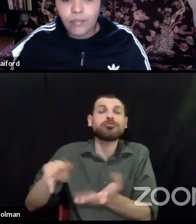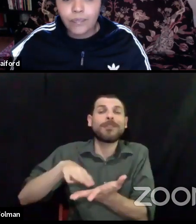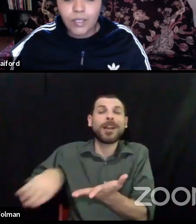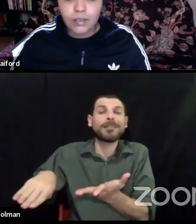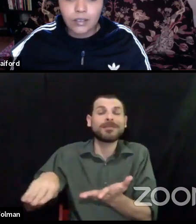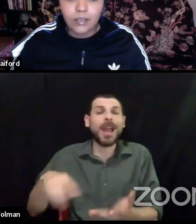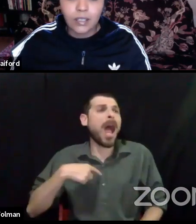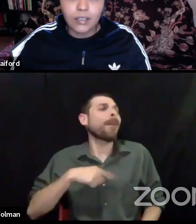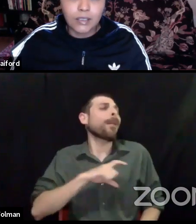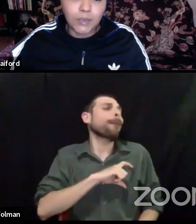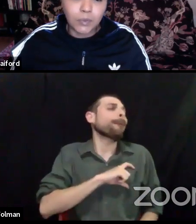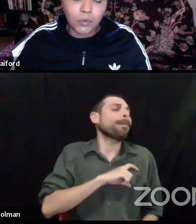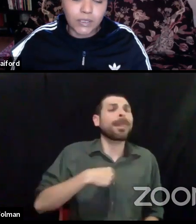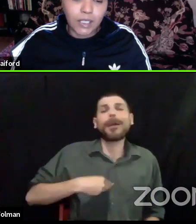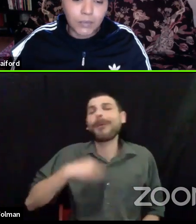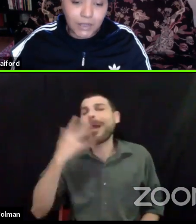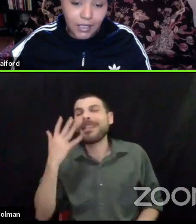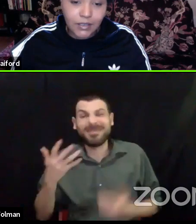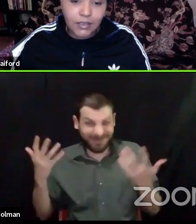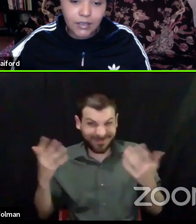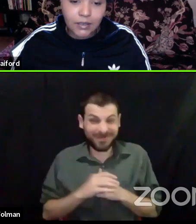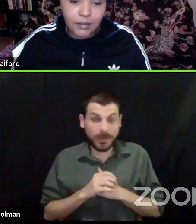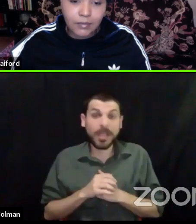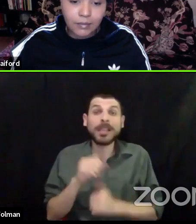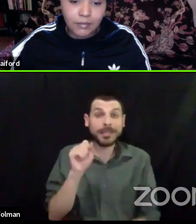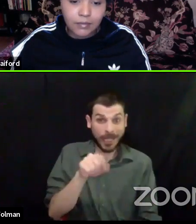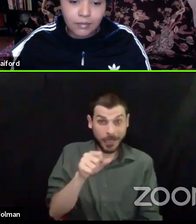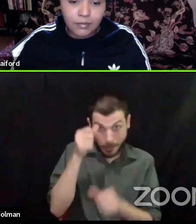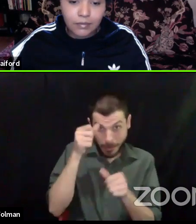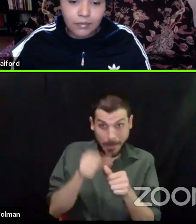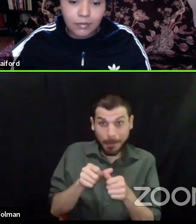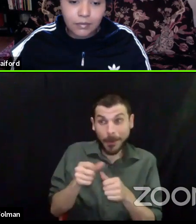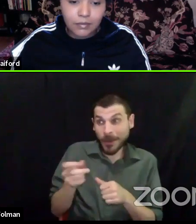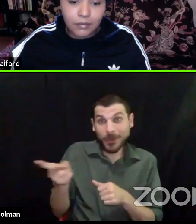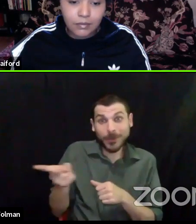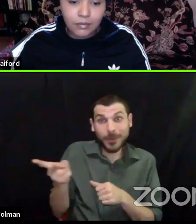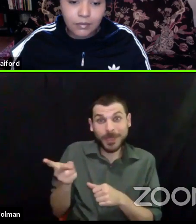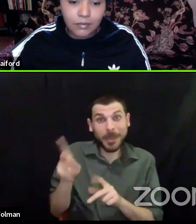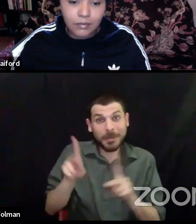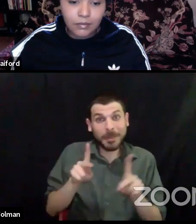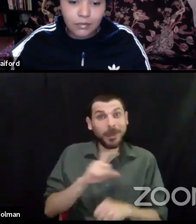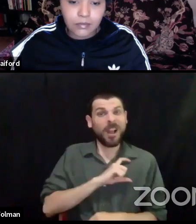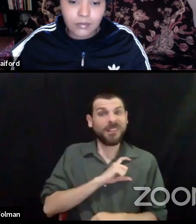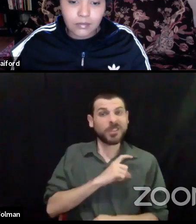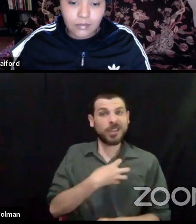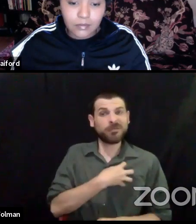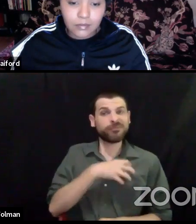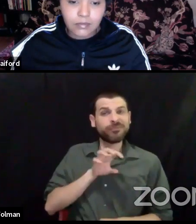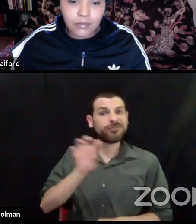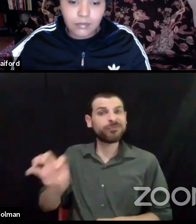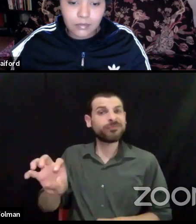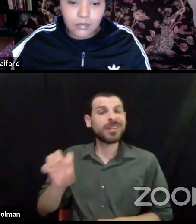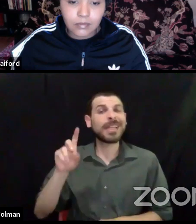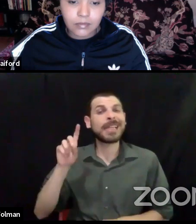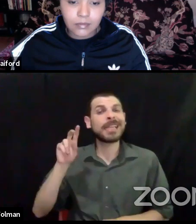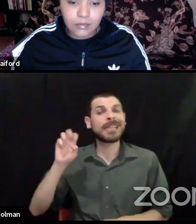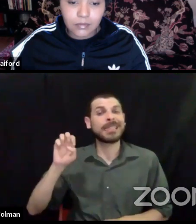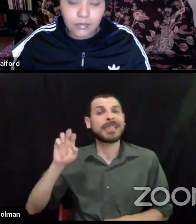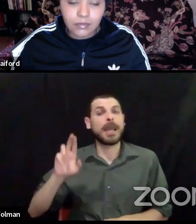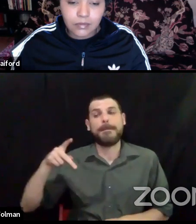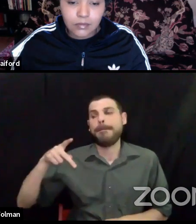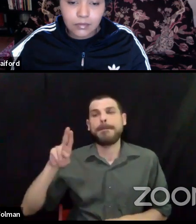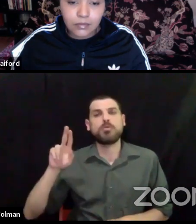murder. Yeah, and these people are deputized. Hey, if you or me had to defend ourselves, because they always say,